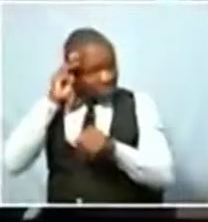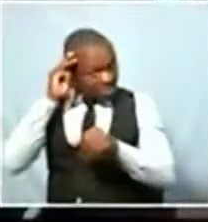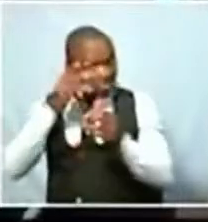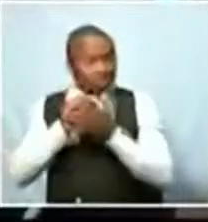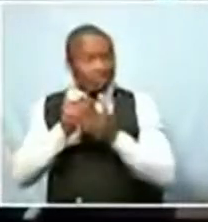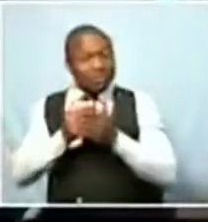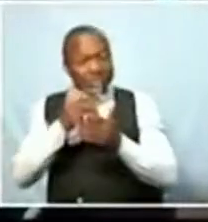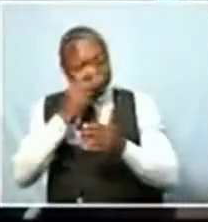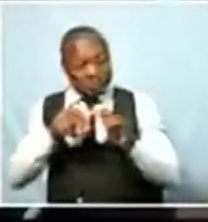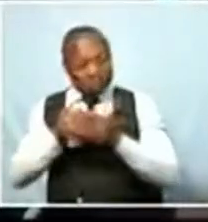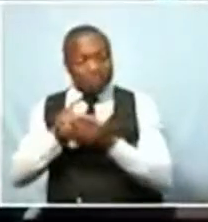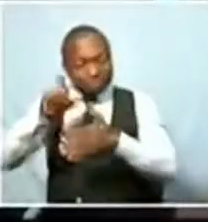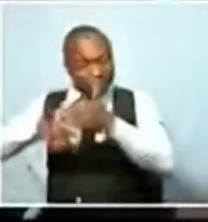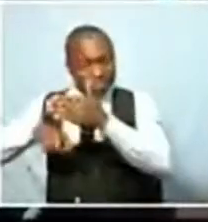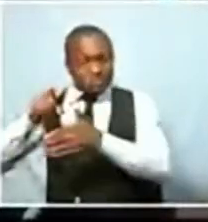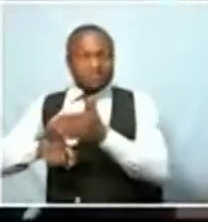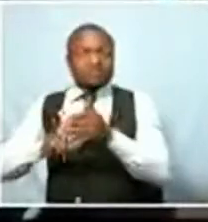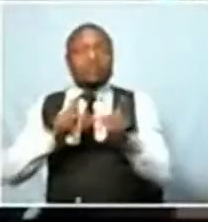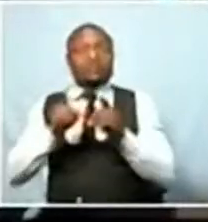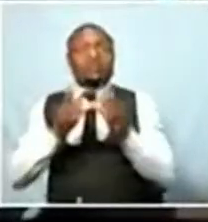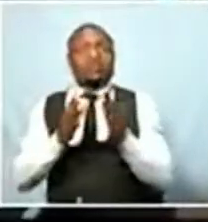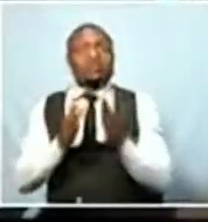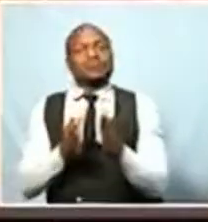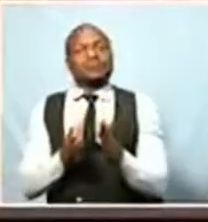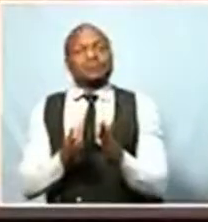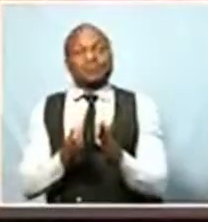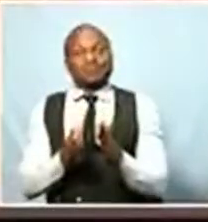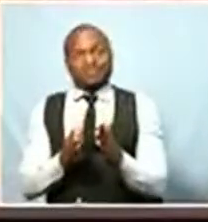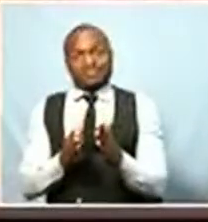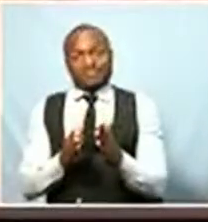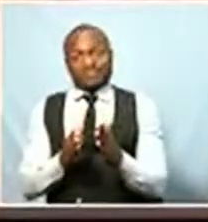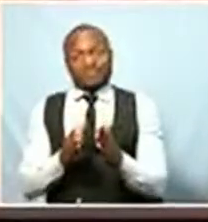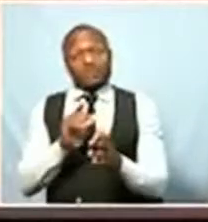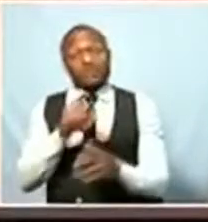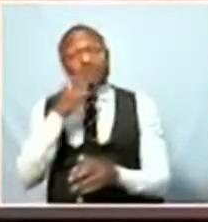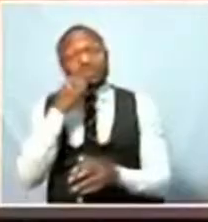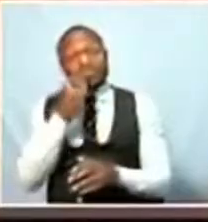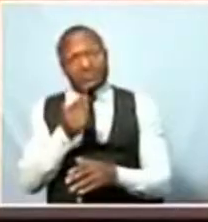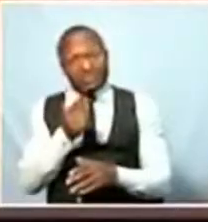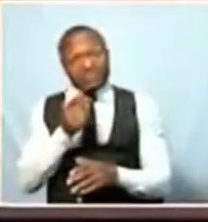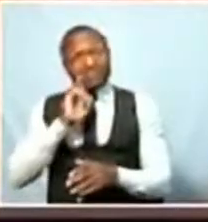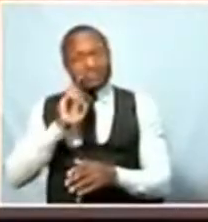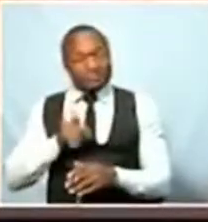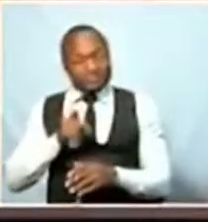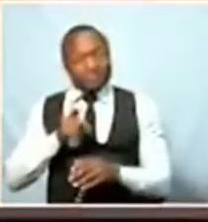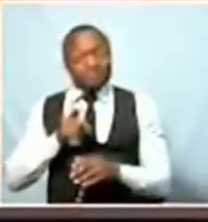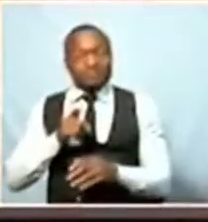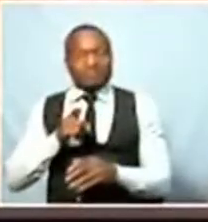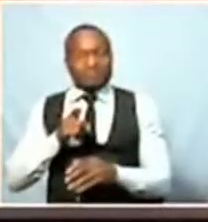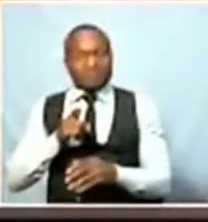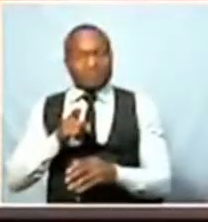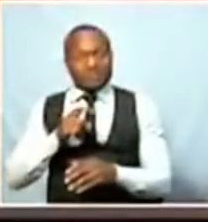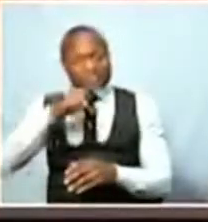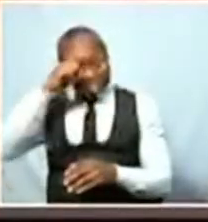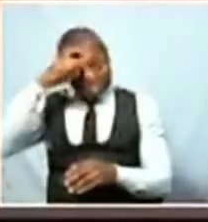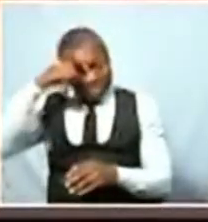charging will be done. So you see, Director, be cautious. Yes. As you say that, because the Auditor